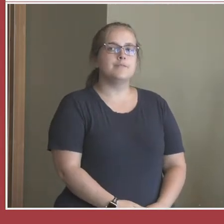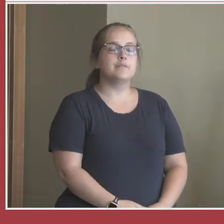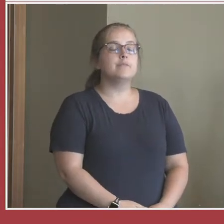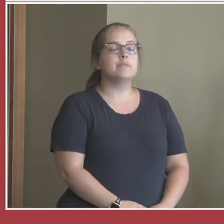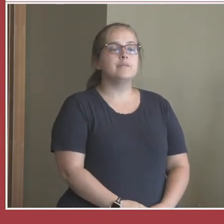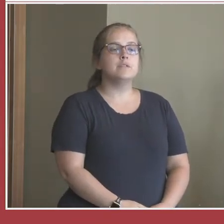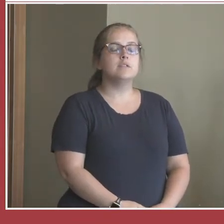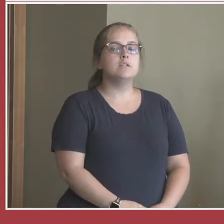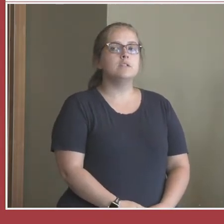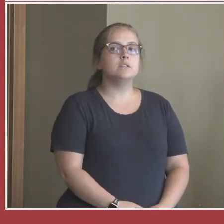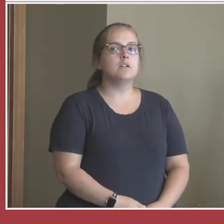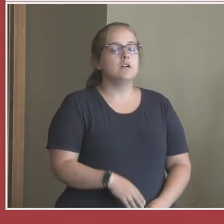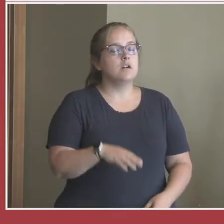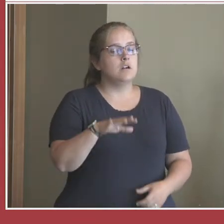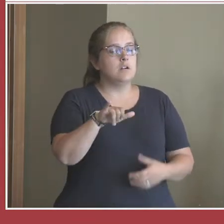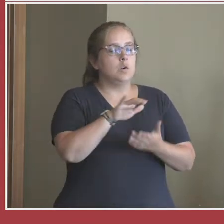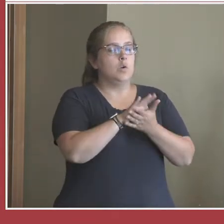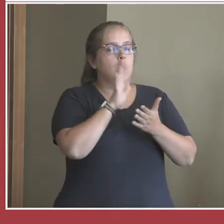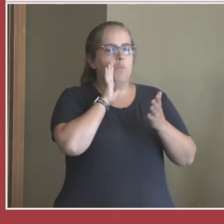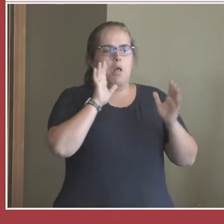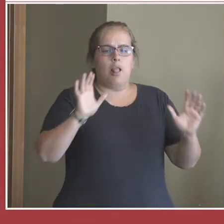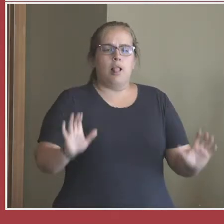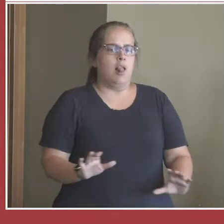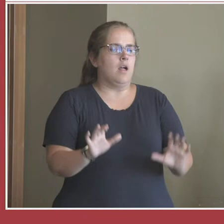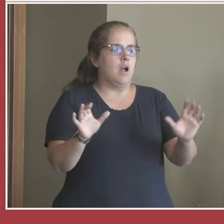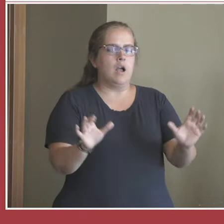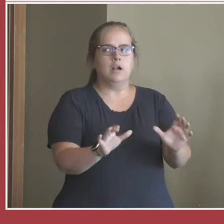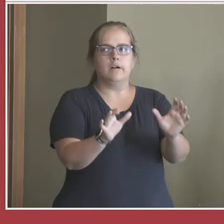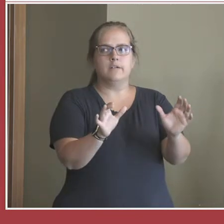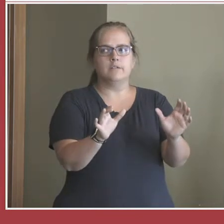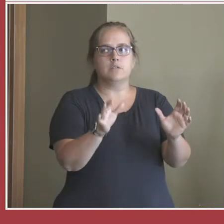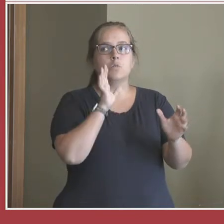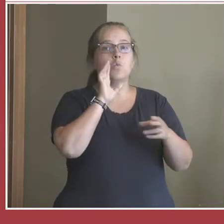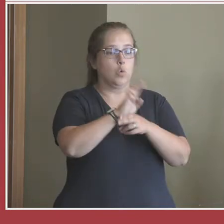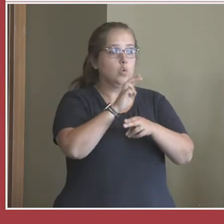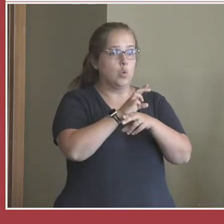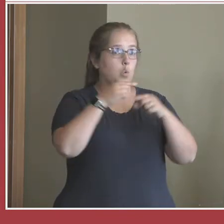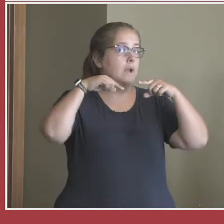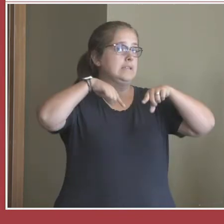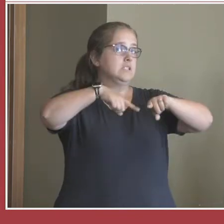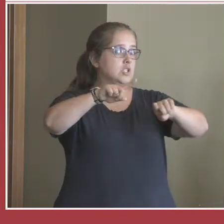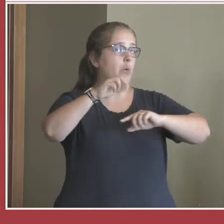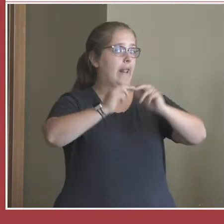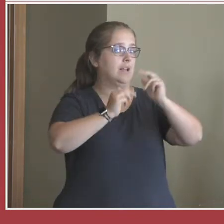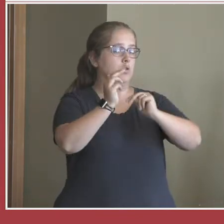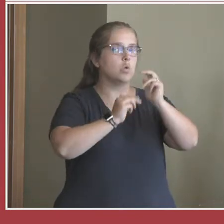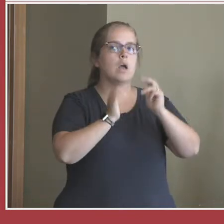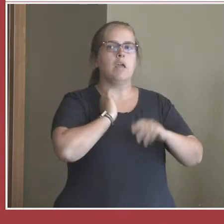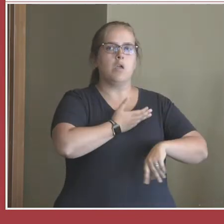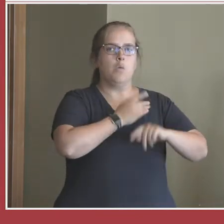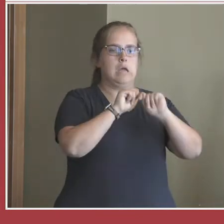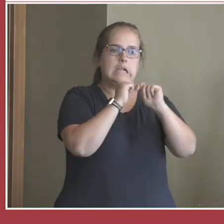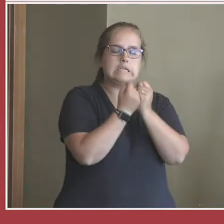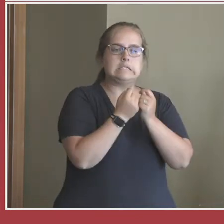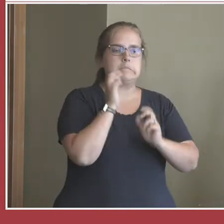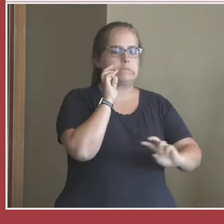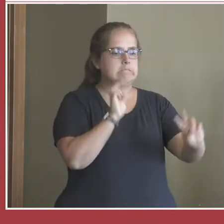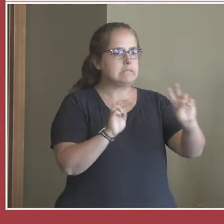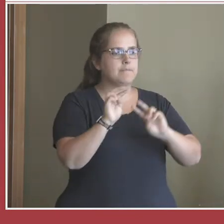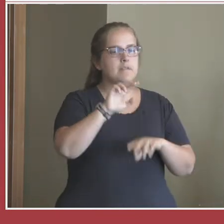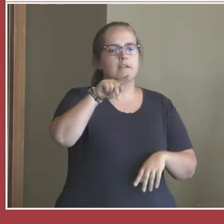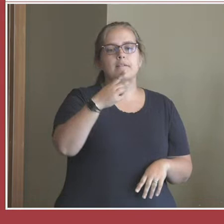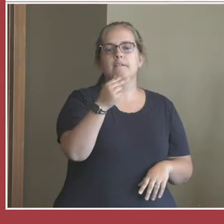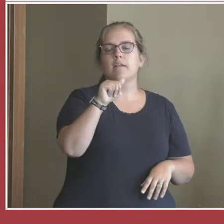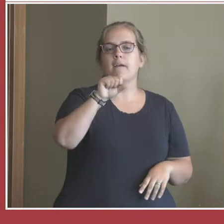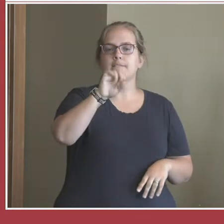So this school is going to be active throughout, is going to be used throughout construction. So our team is looking at phasing